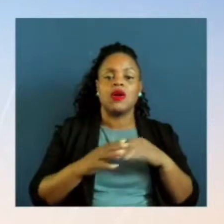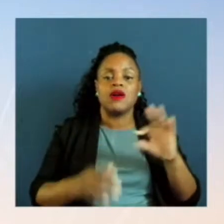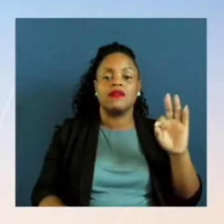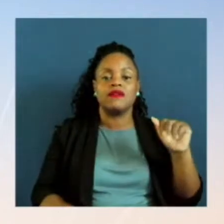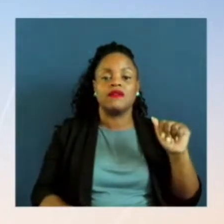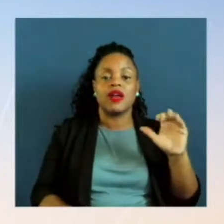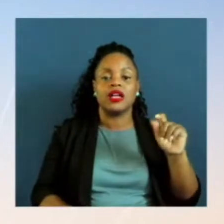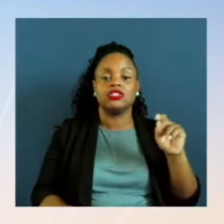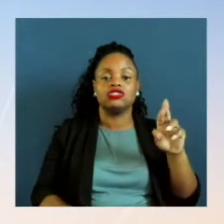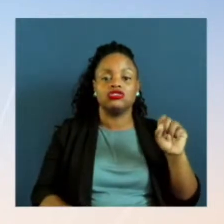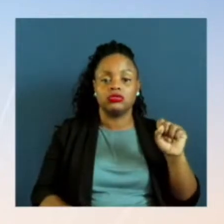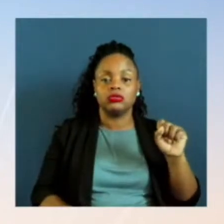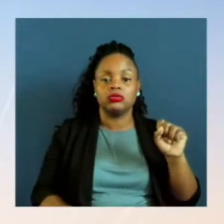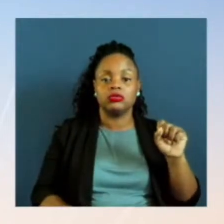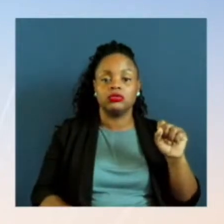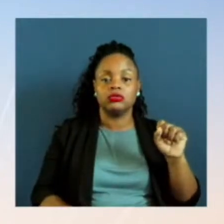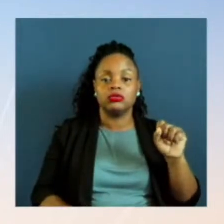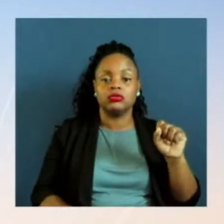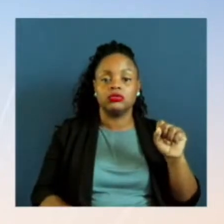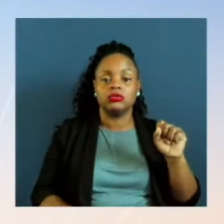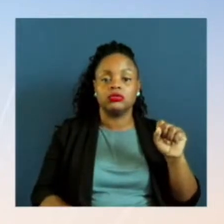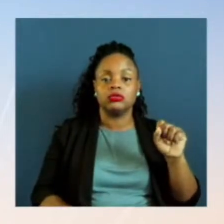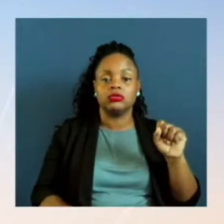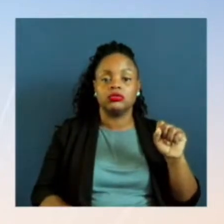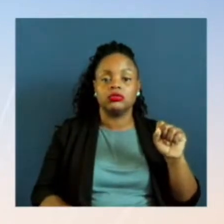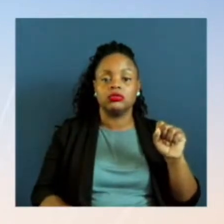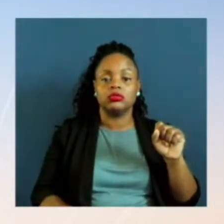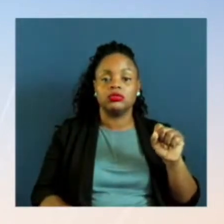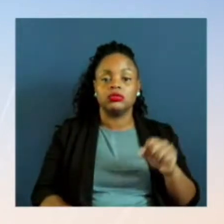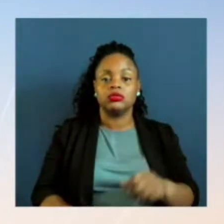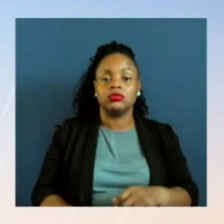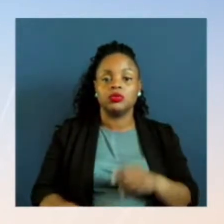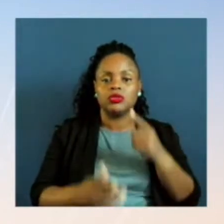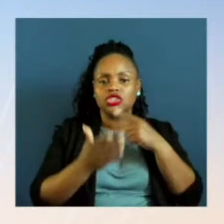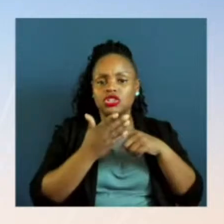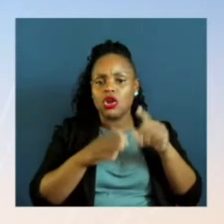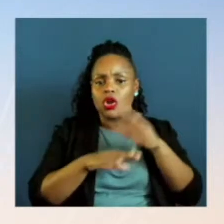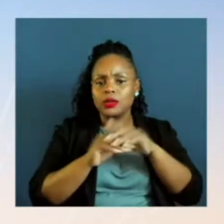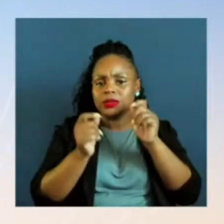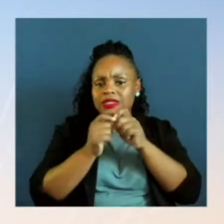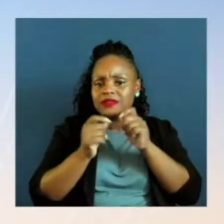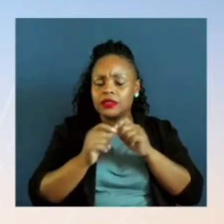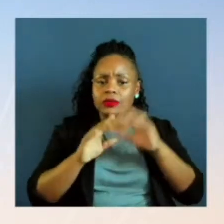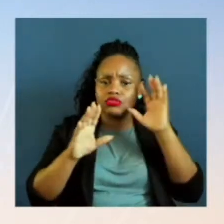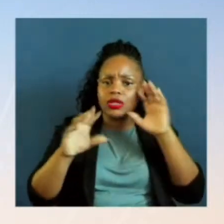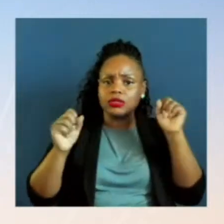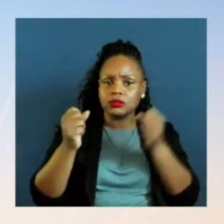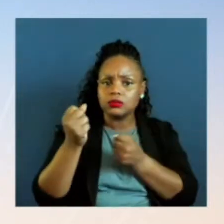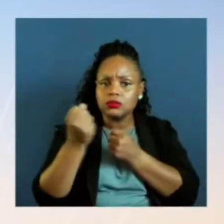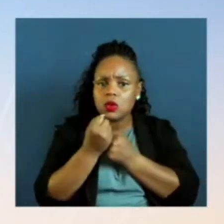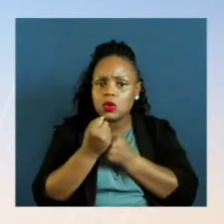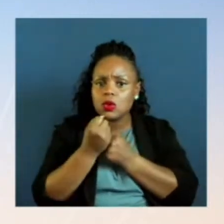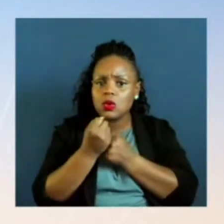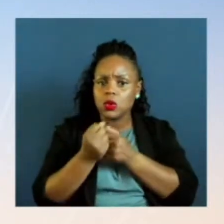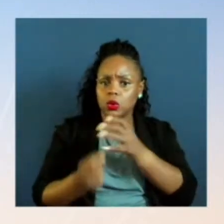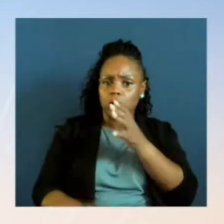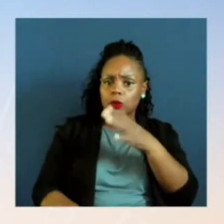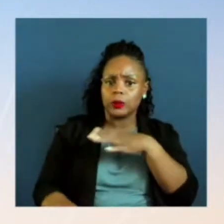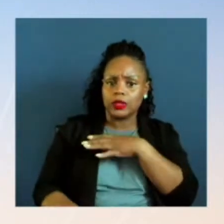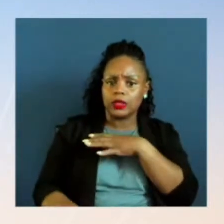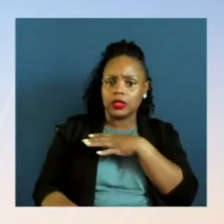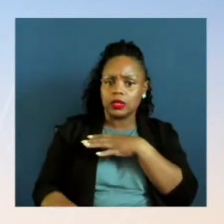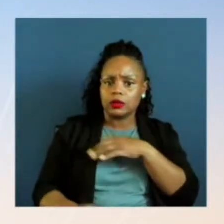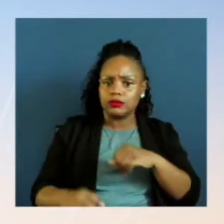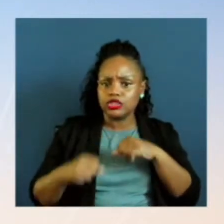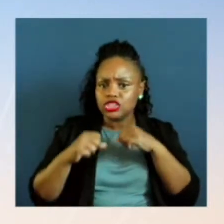yesterday you said you were going to check on the specifics, so just to be clear, the President does support the Women's Health Protection Act? We are looking at a range of options